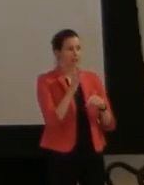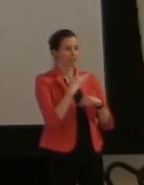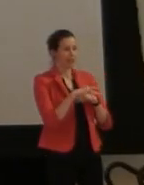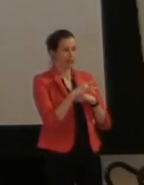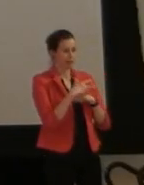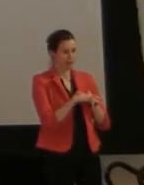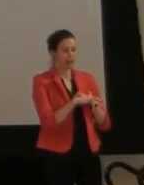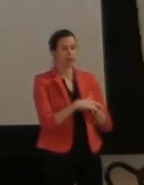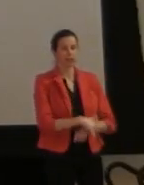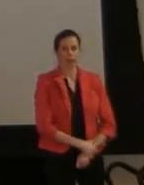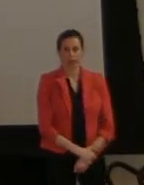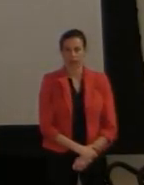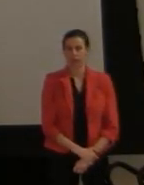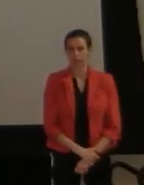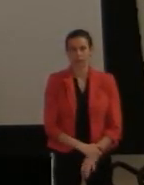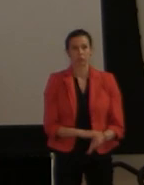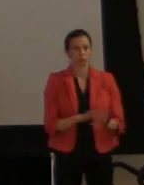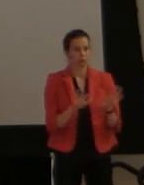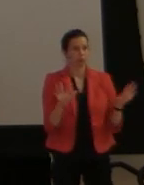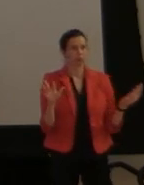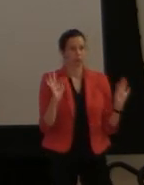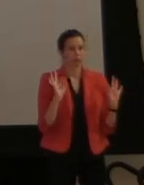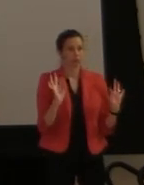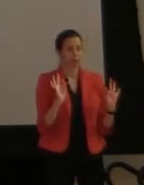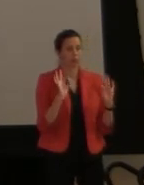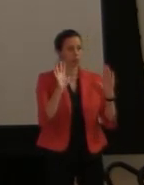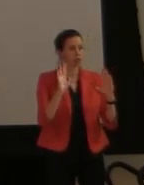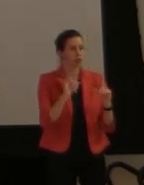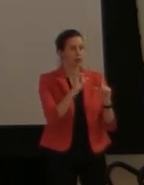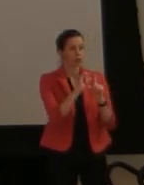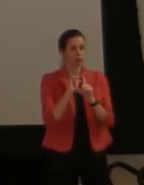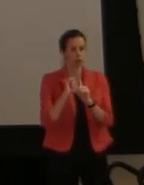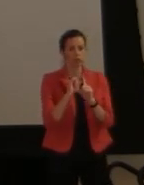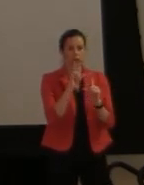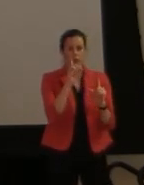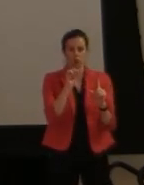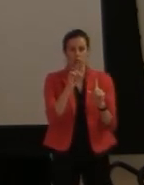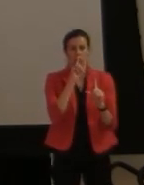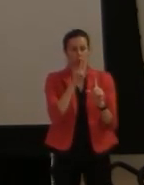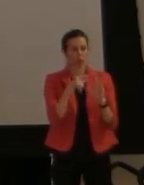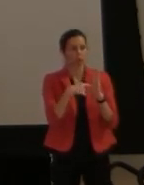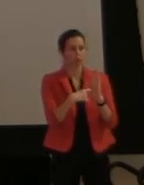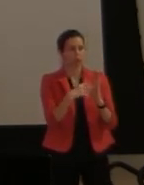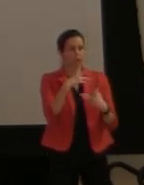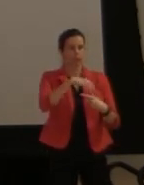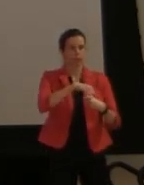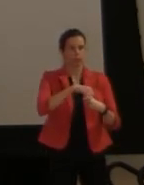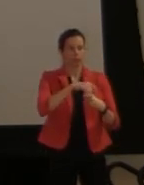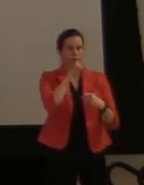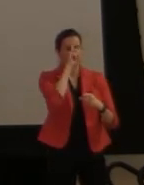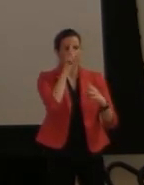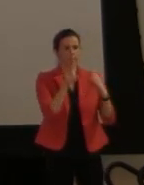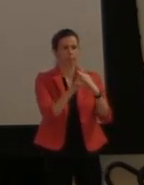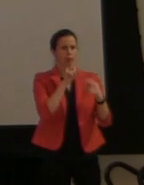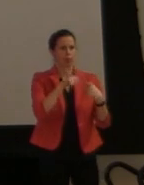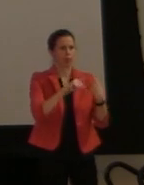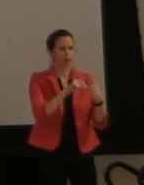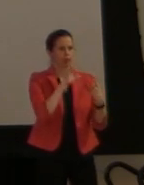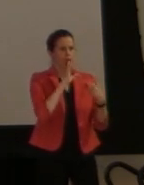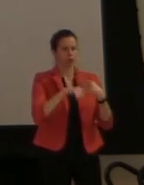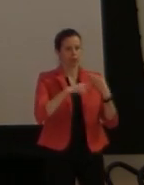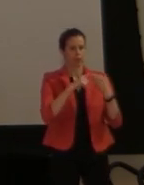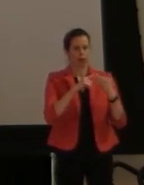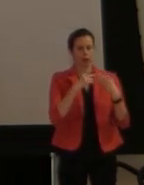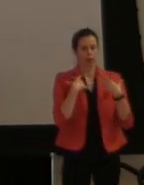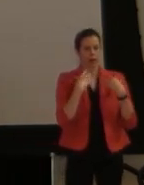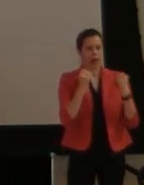Availability. All right. These are all terms that do resonate in people's minds when we talk about